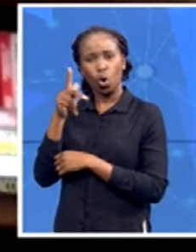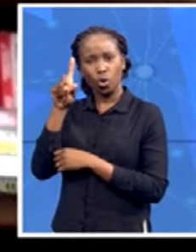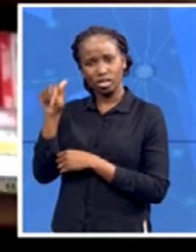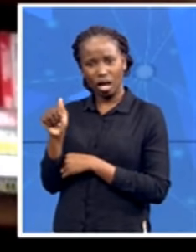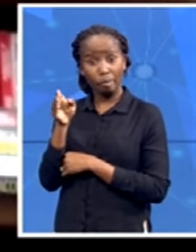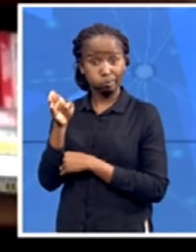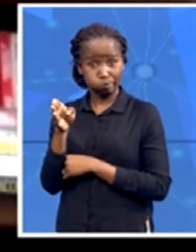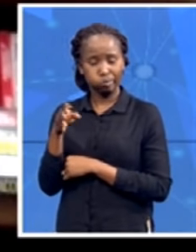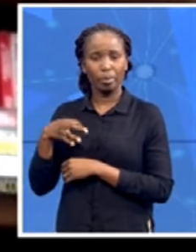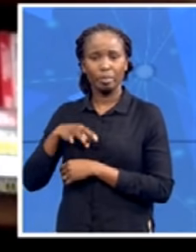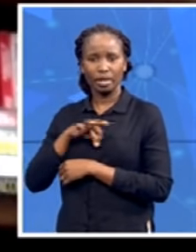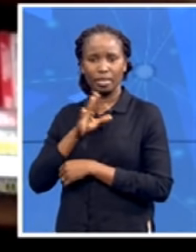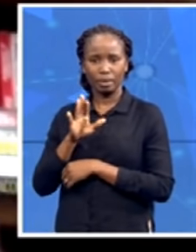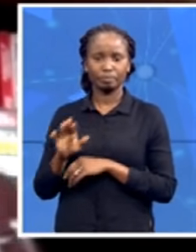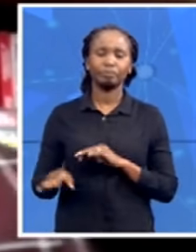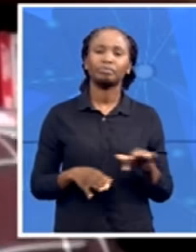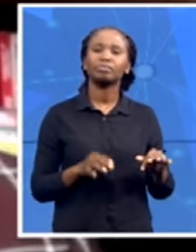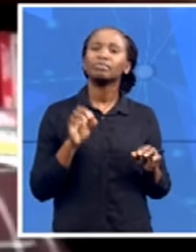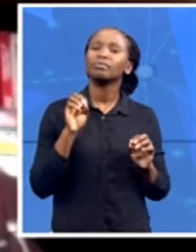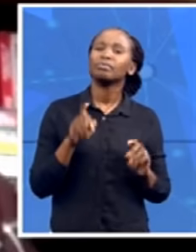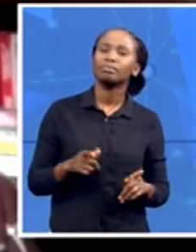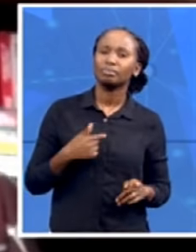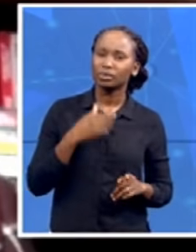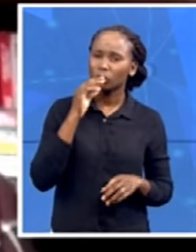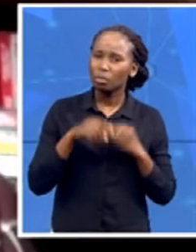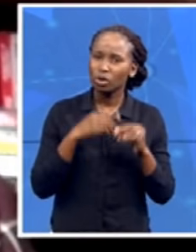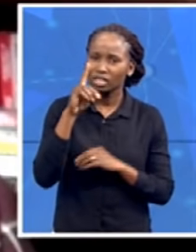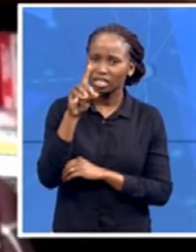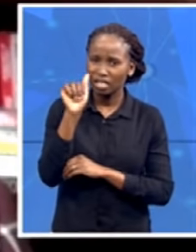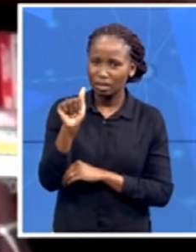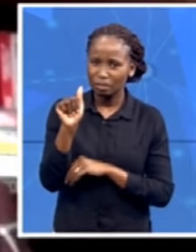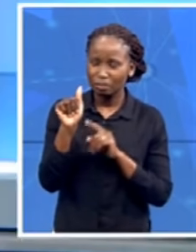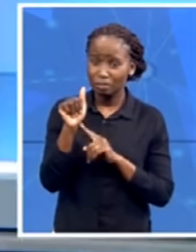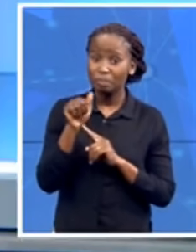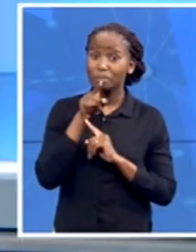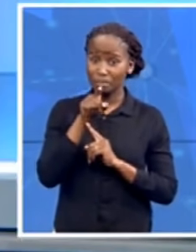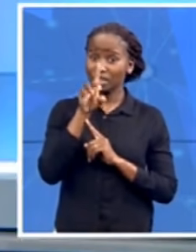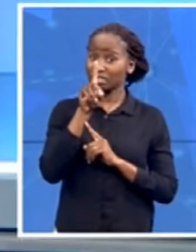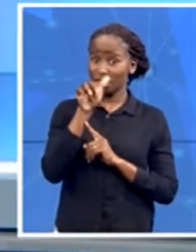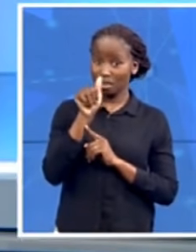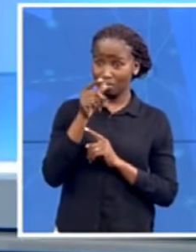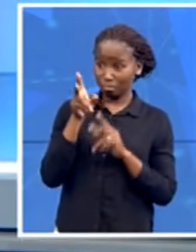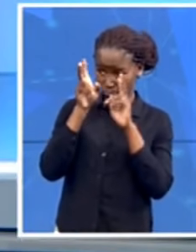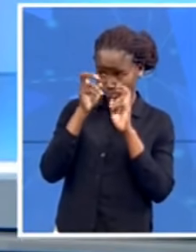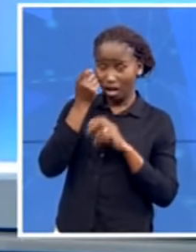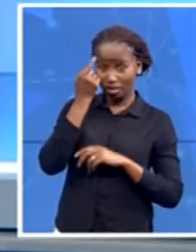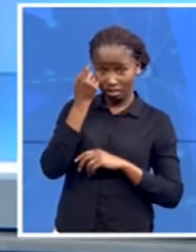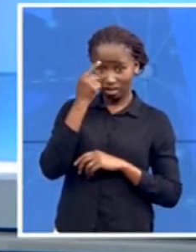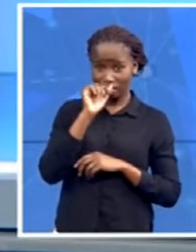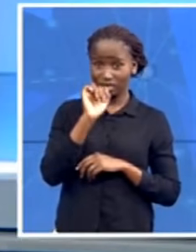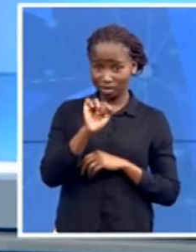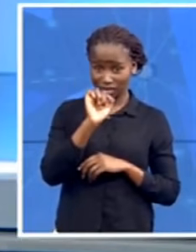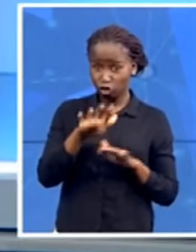Mr. Breakfast, do you get a sense that they understand the issues and the problems that people face on a daily basis?